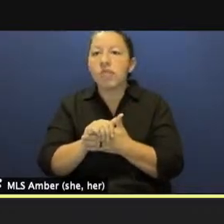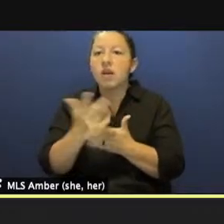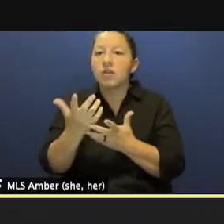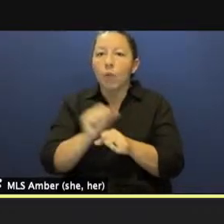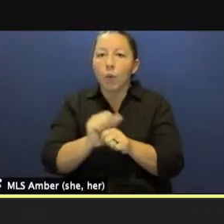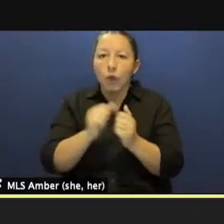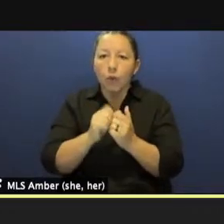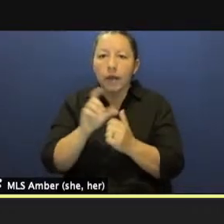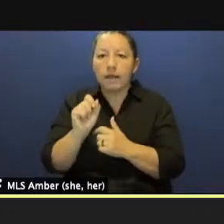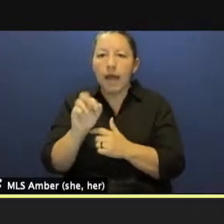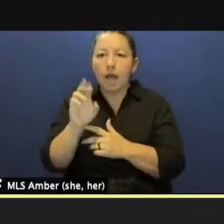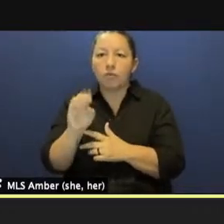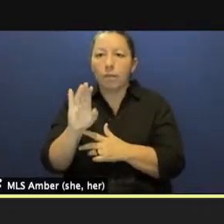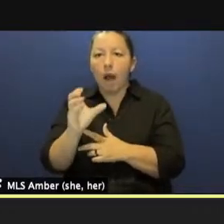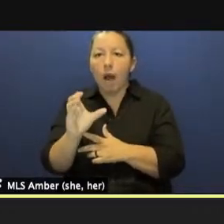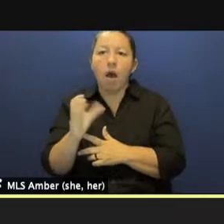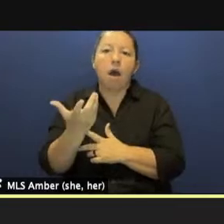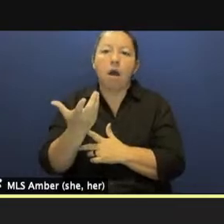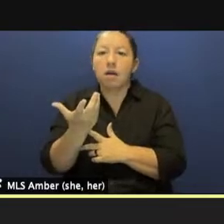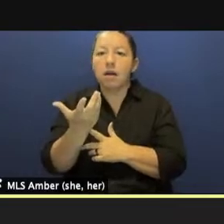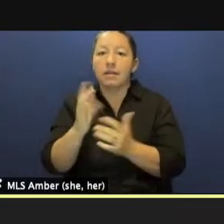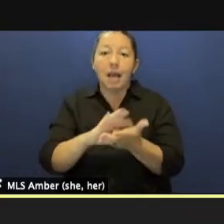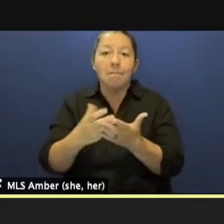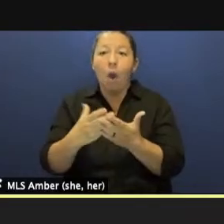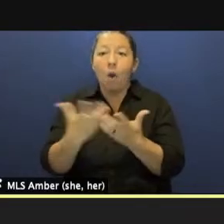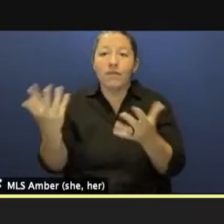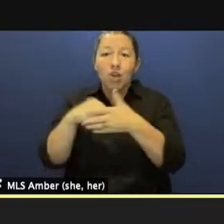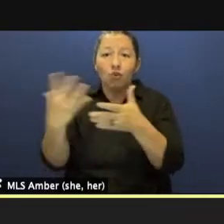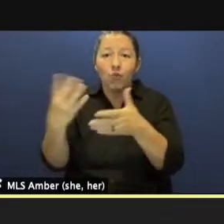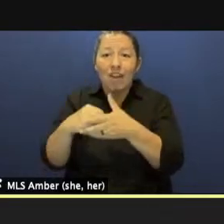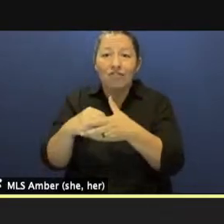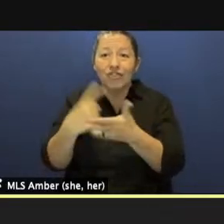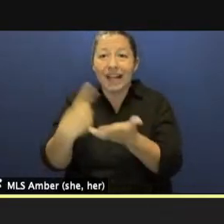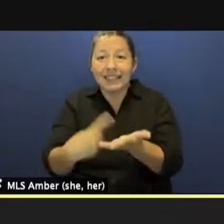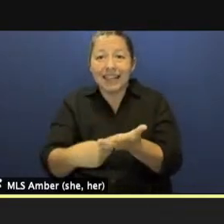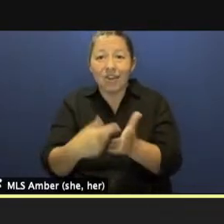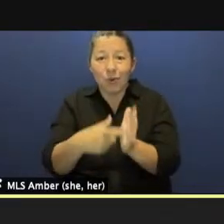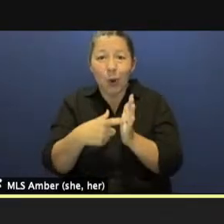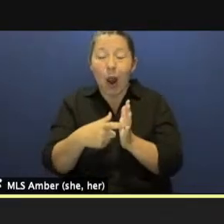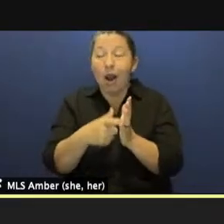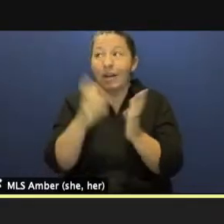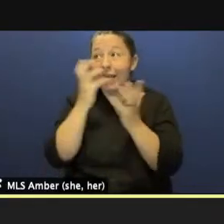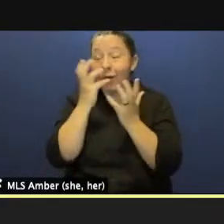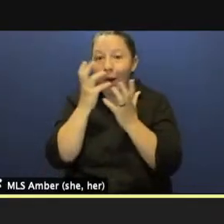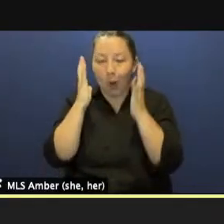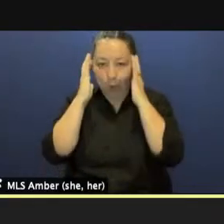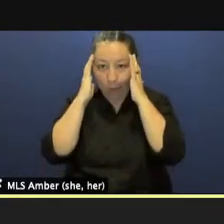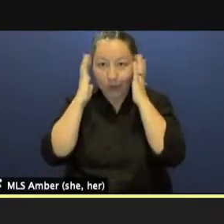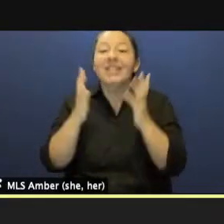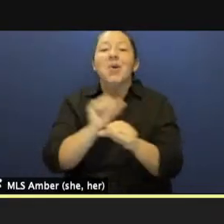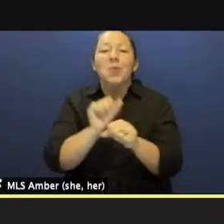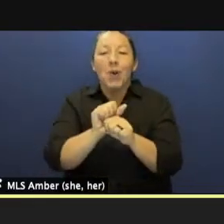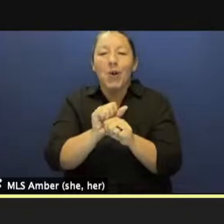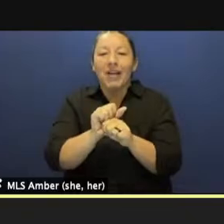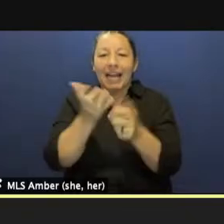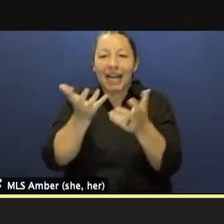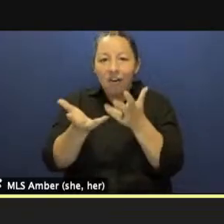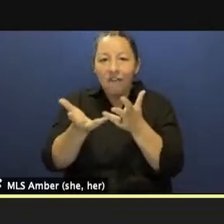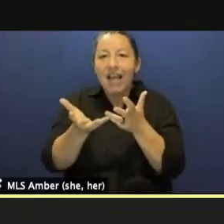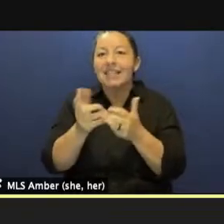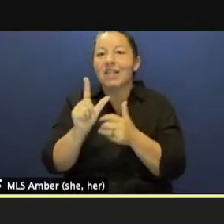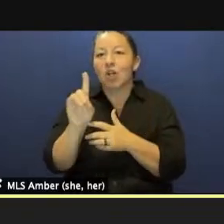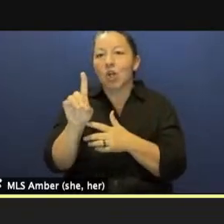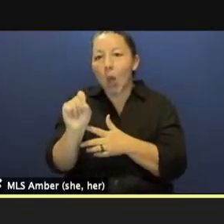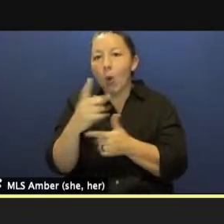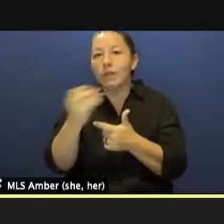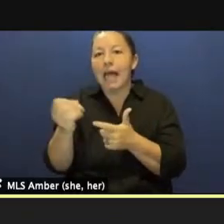the level of integration and discussion that's required is incredible. We're working interfaces, loads, and requirements.